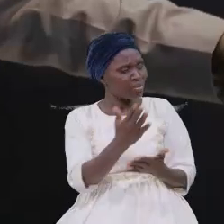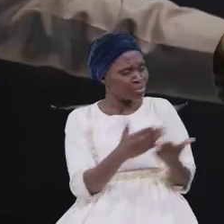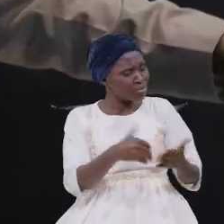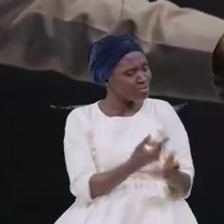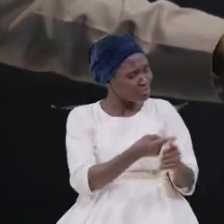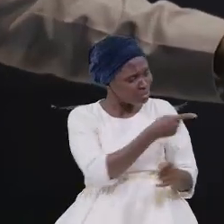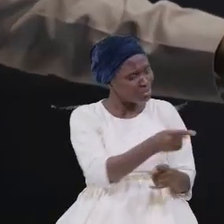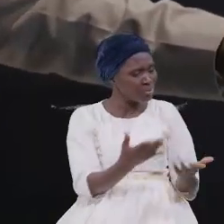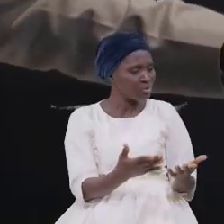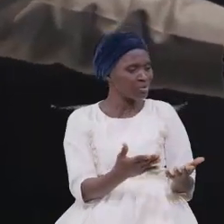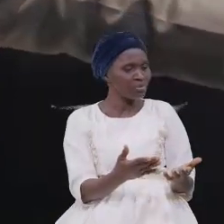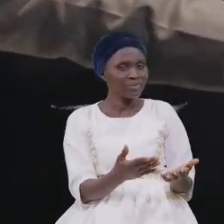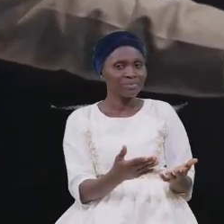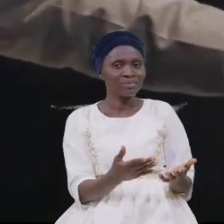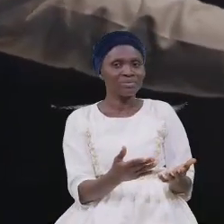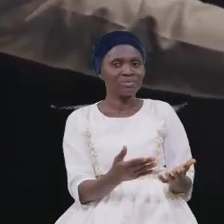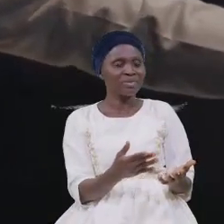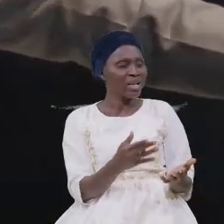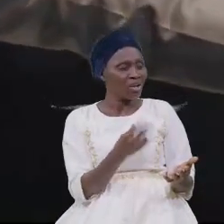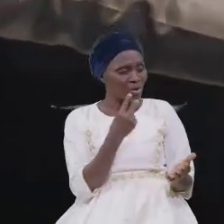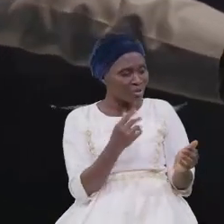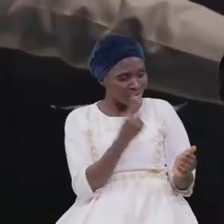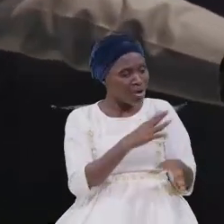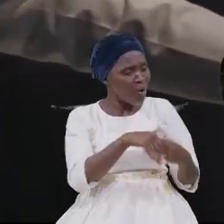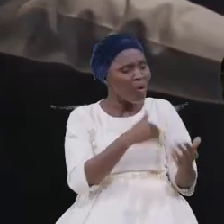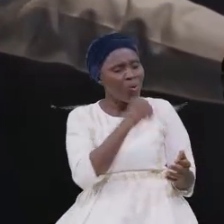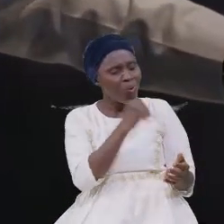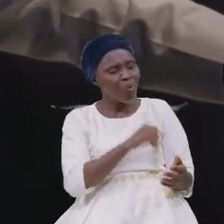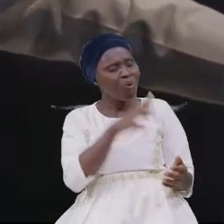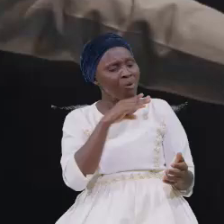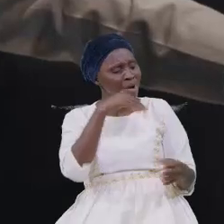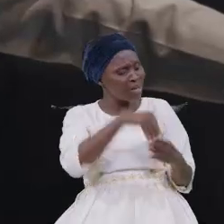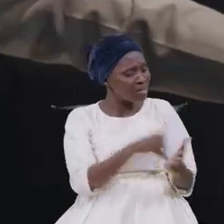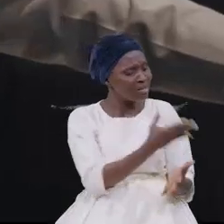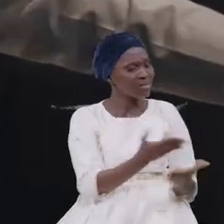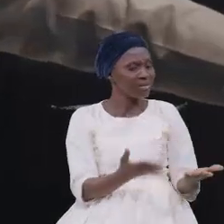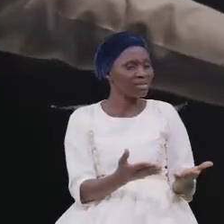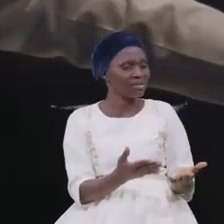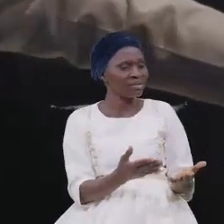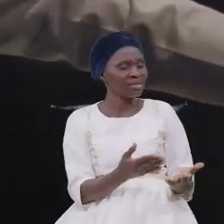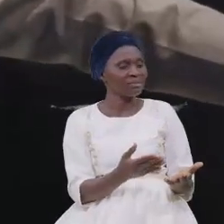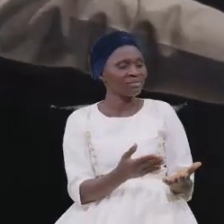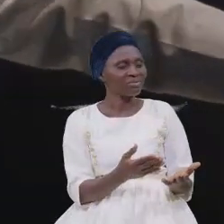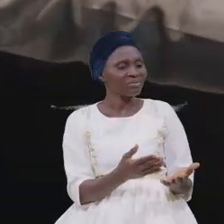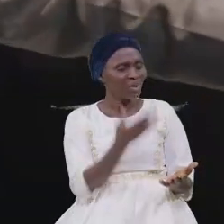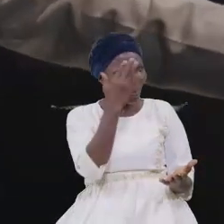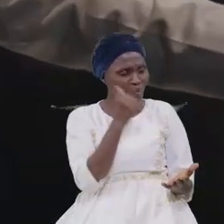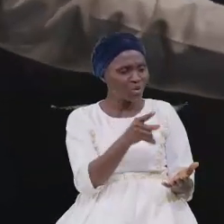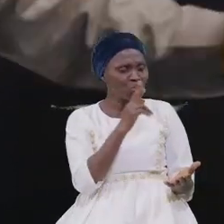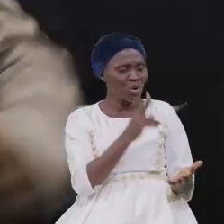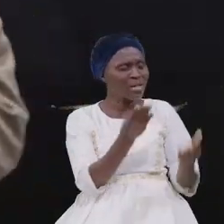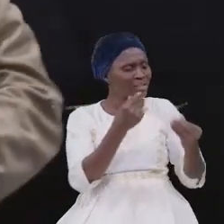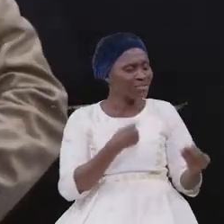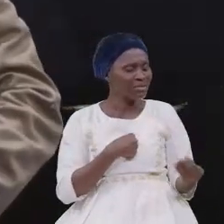all the old stains are there. Are you recycling the plates that the dirt that